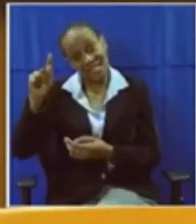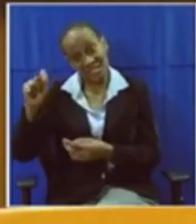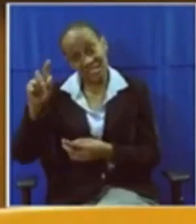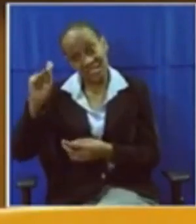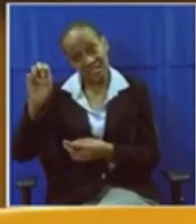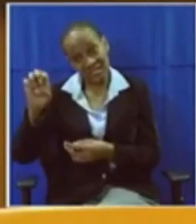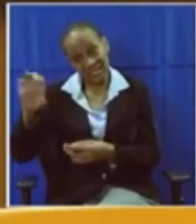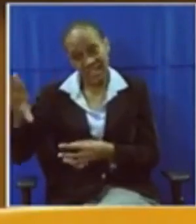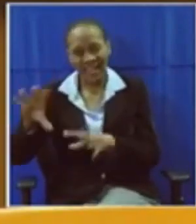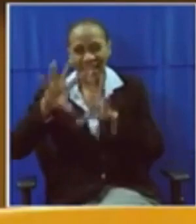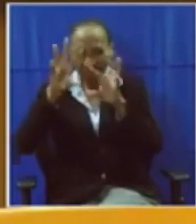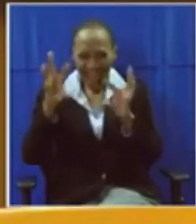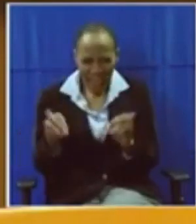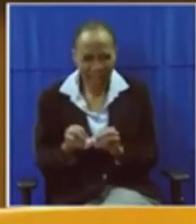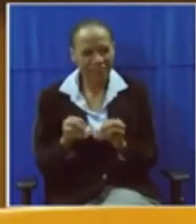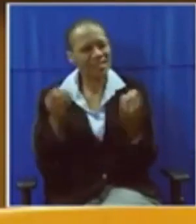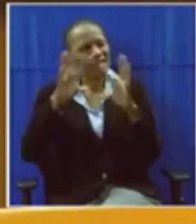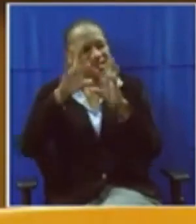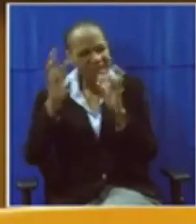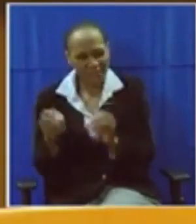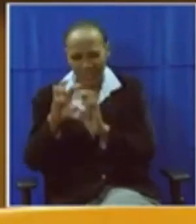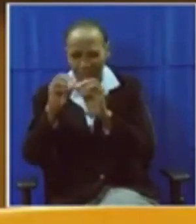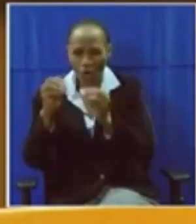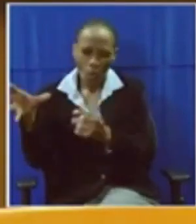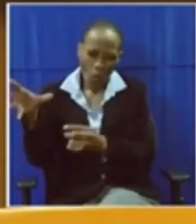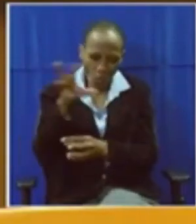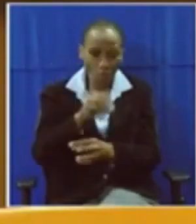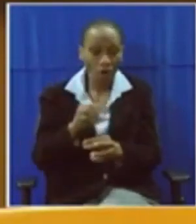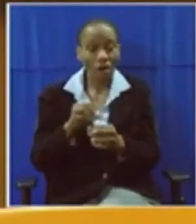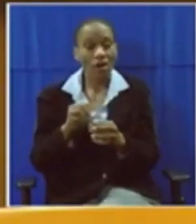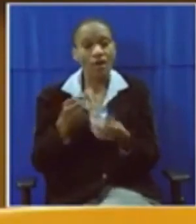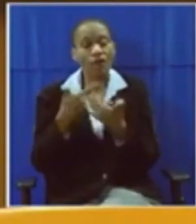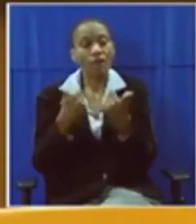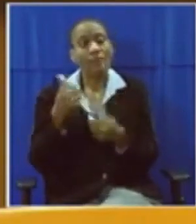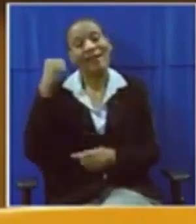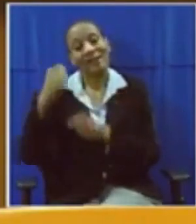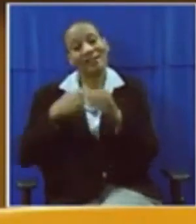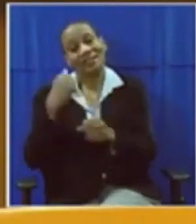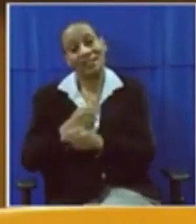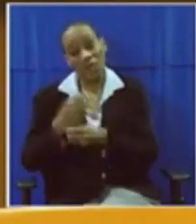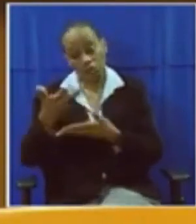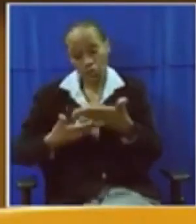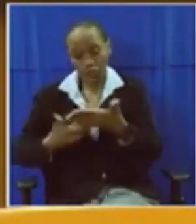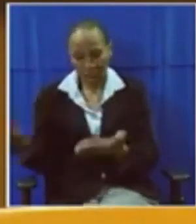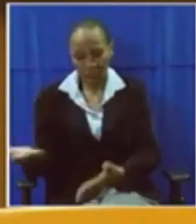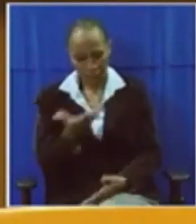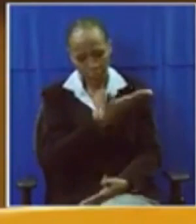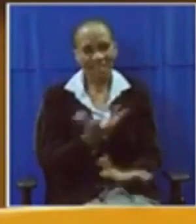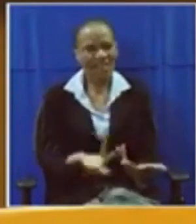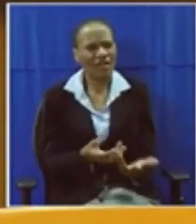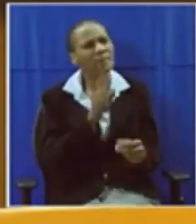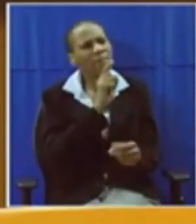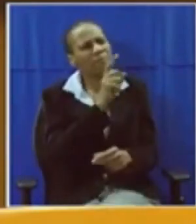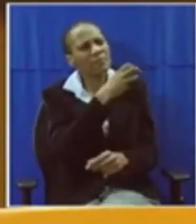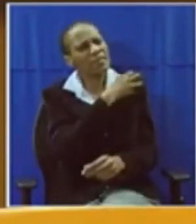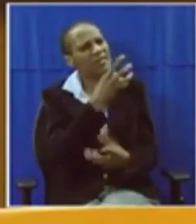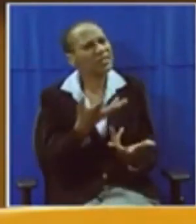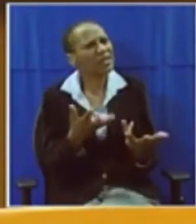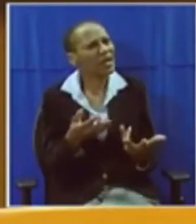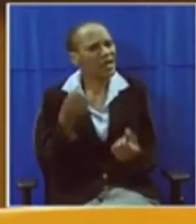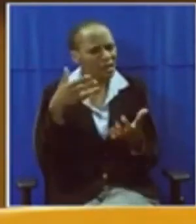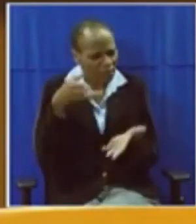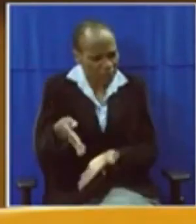paper comes from the Investec one-page paper written in November last year. He is unoriginal and basically here